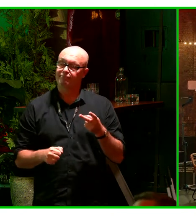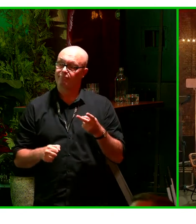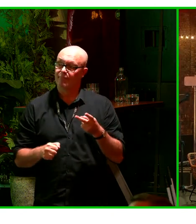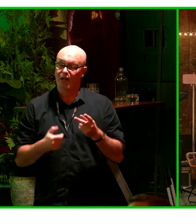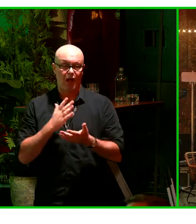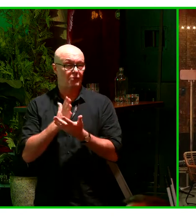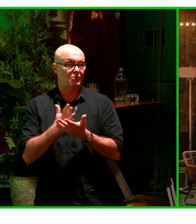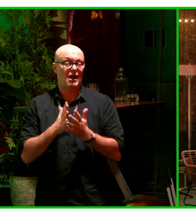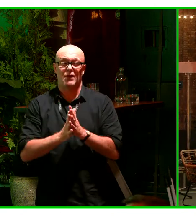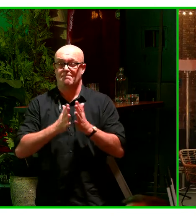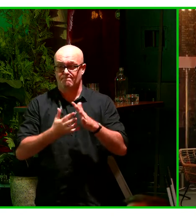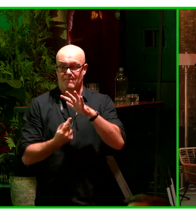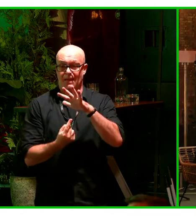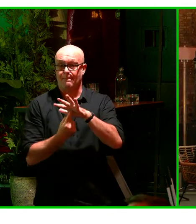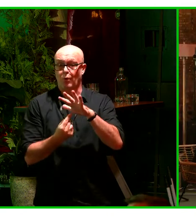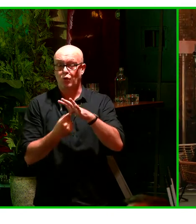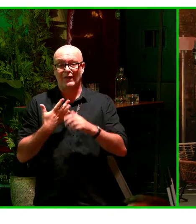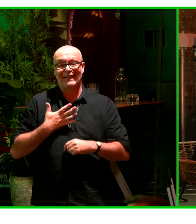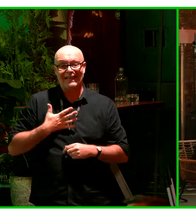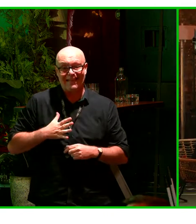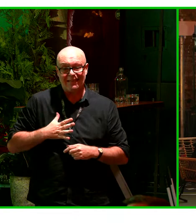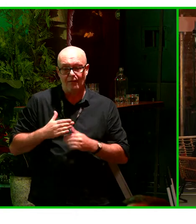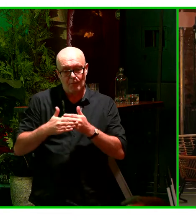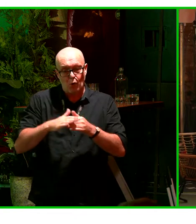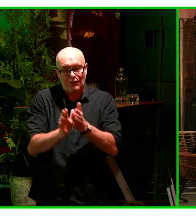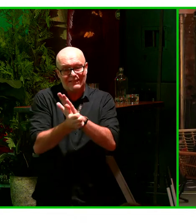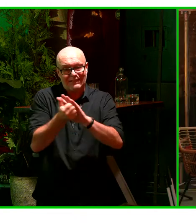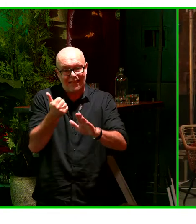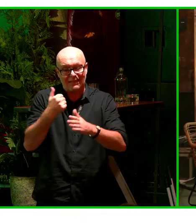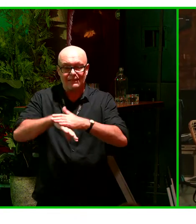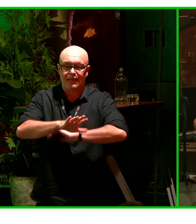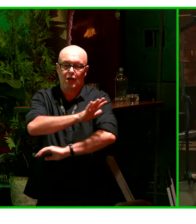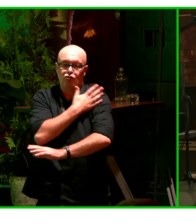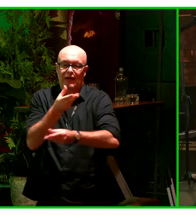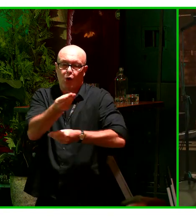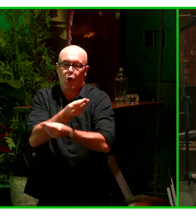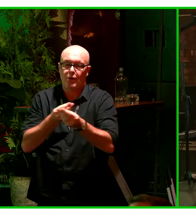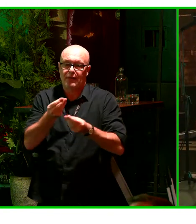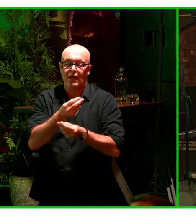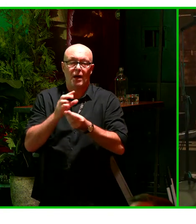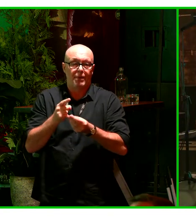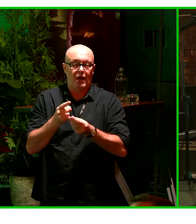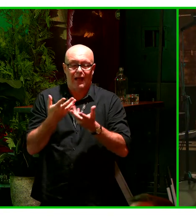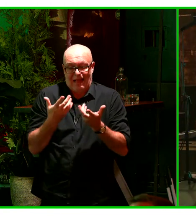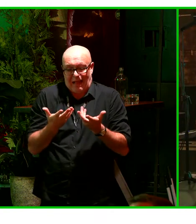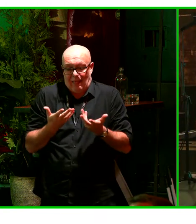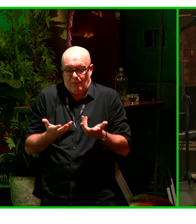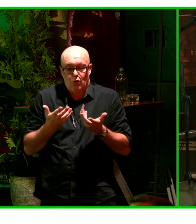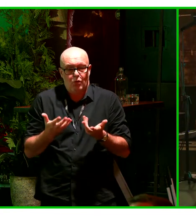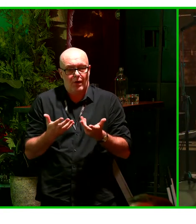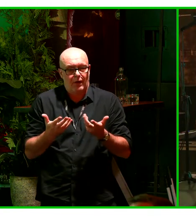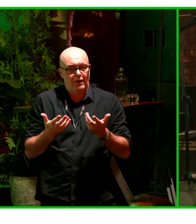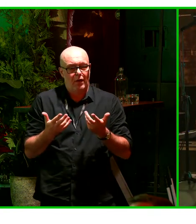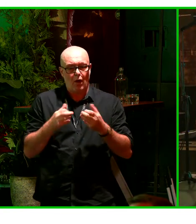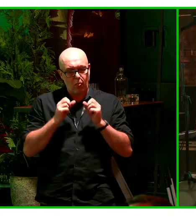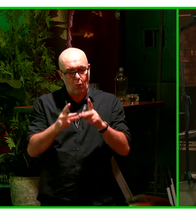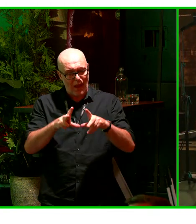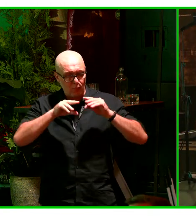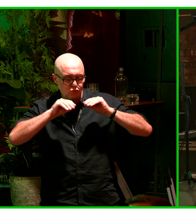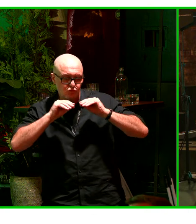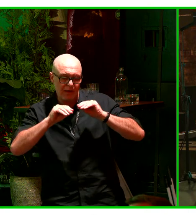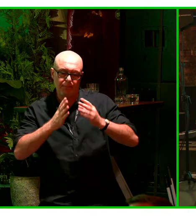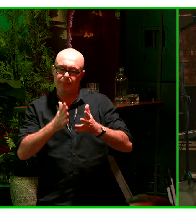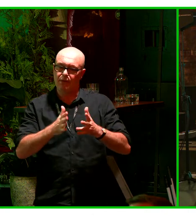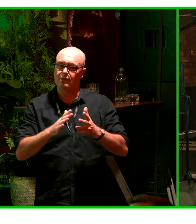an urgent need for skills in the green economy, and yet the way we run skills in this country doesn't allow us to move as quickly as we should.